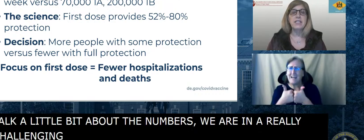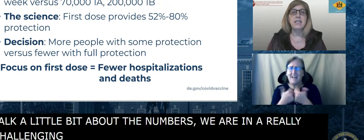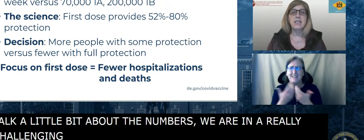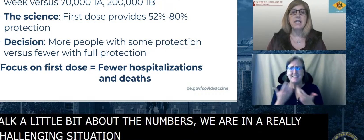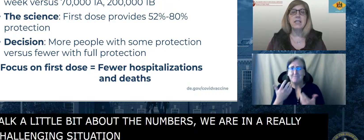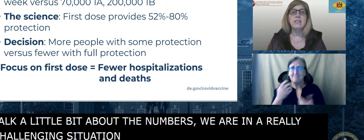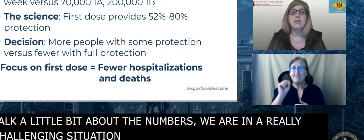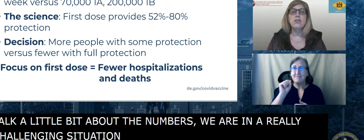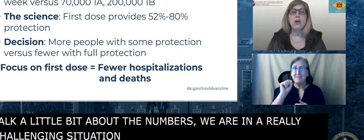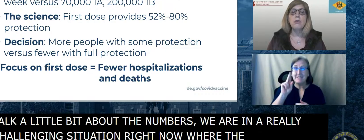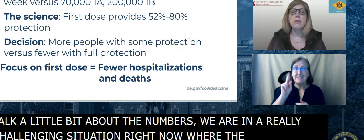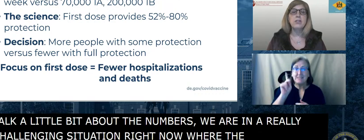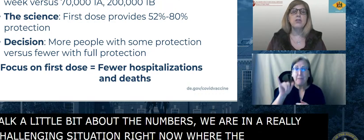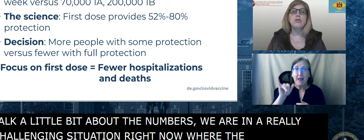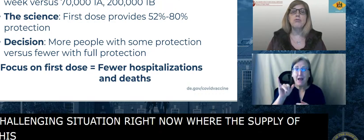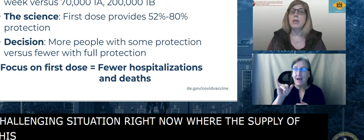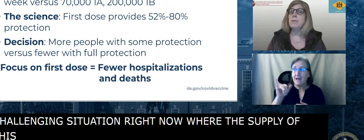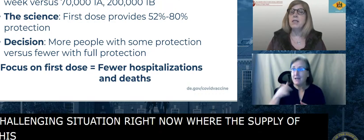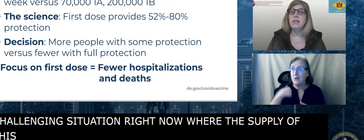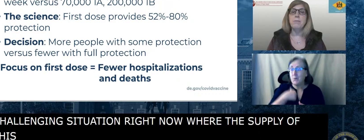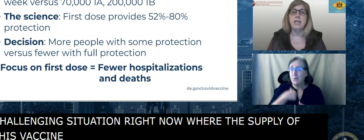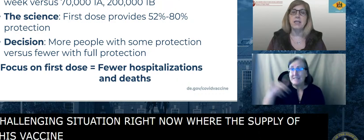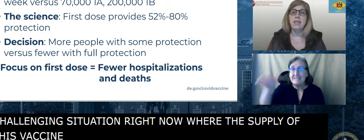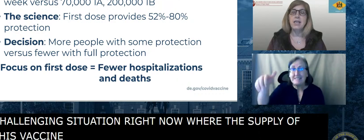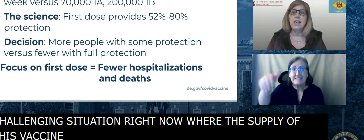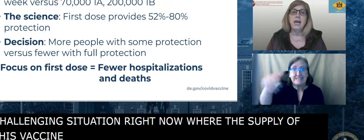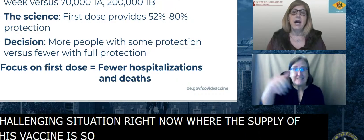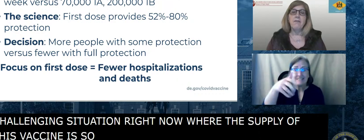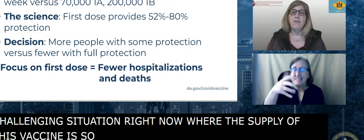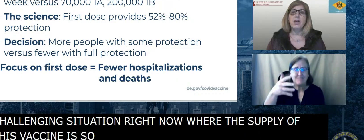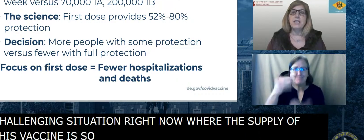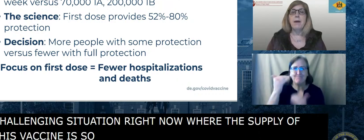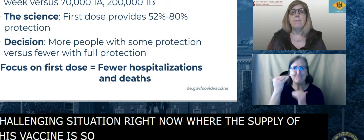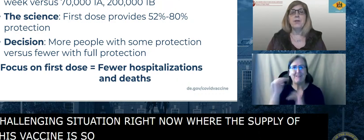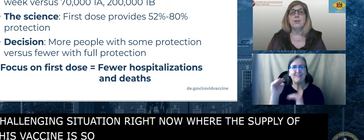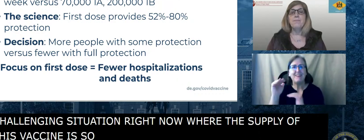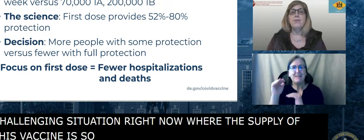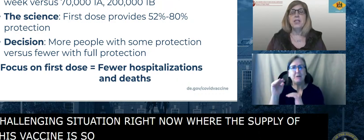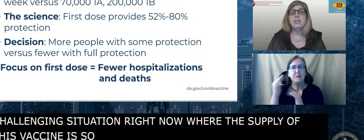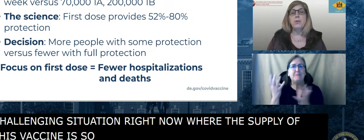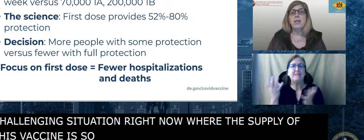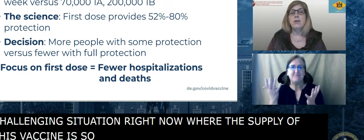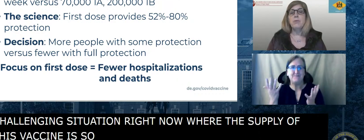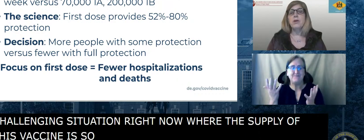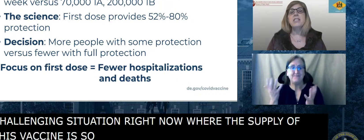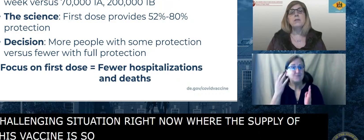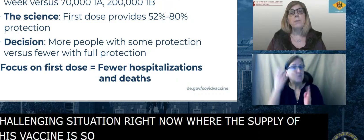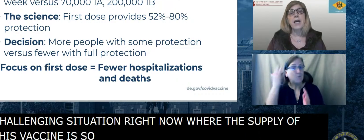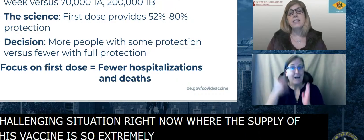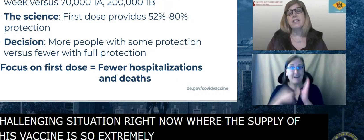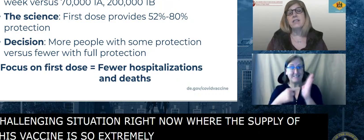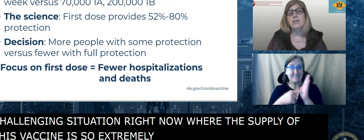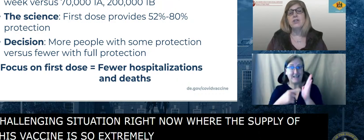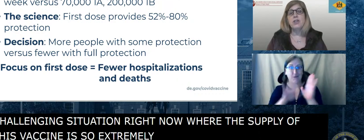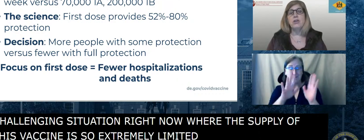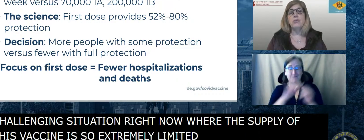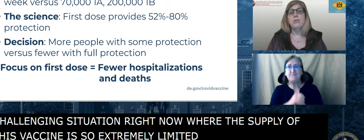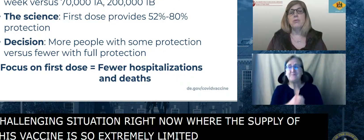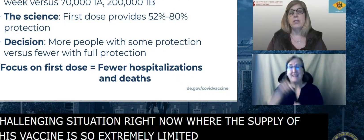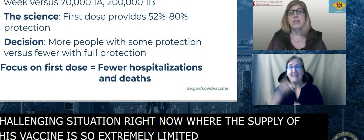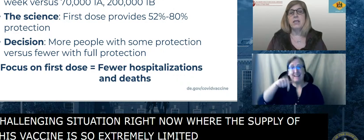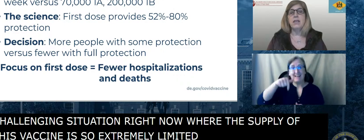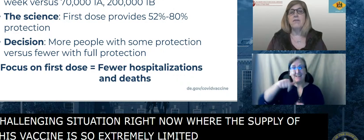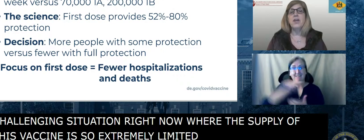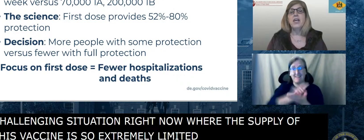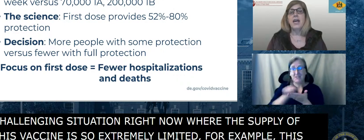this vaccine is so extremely limited. For example, this week we're expected